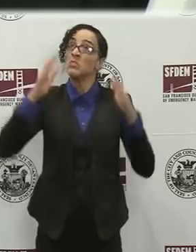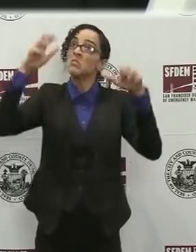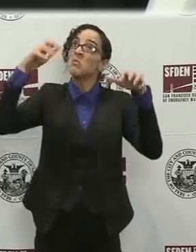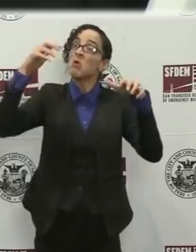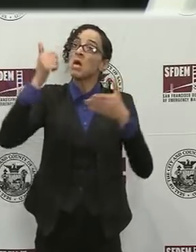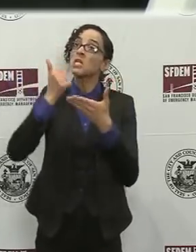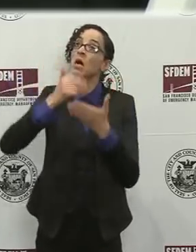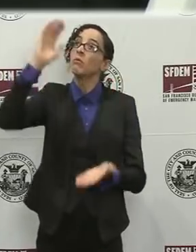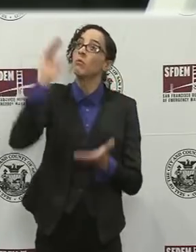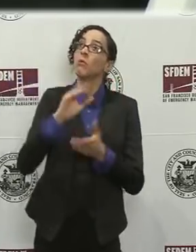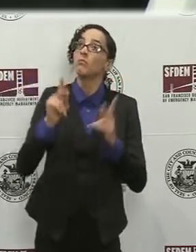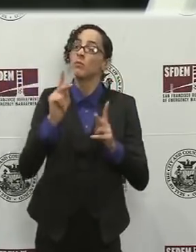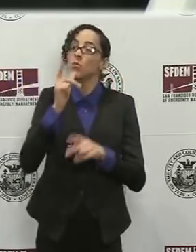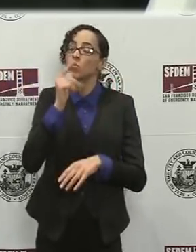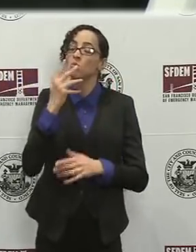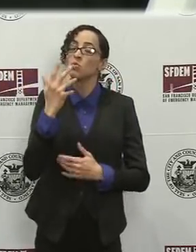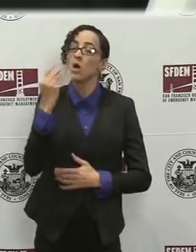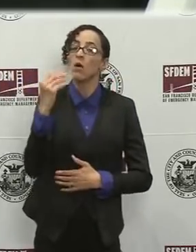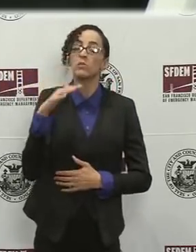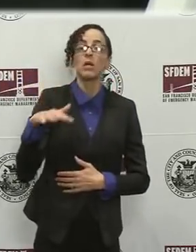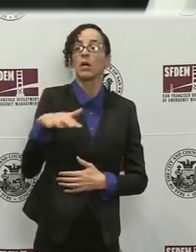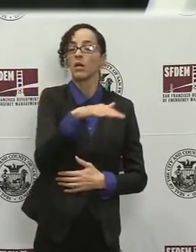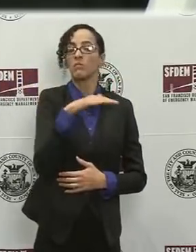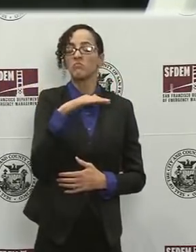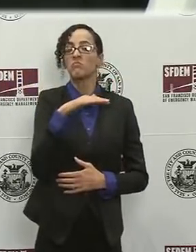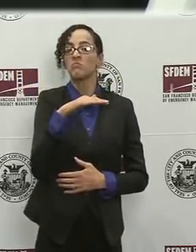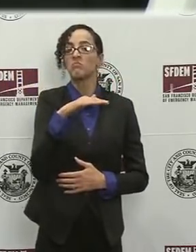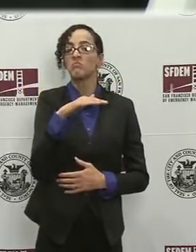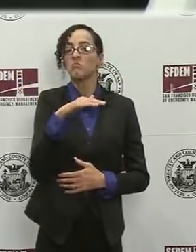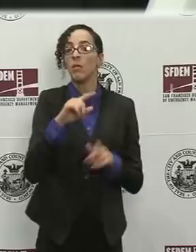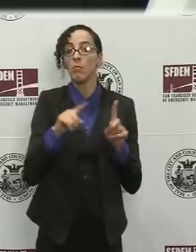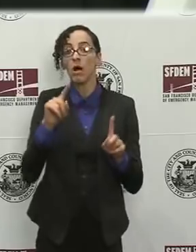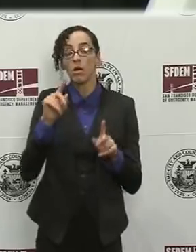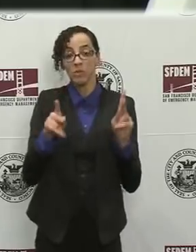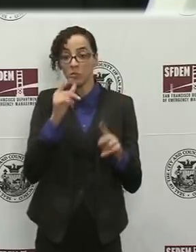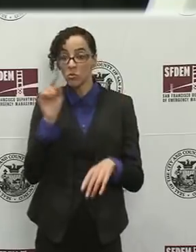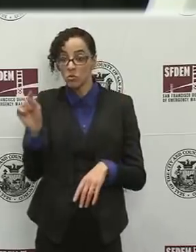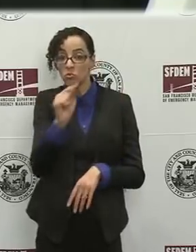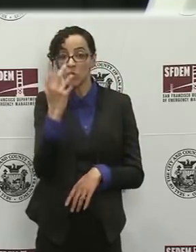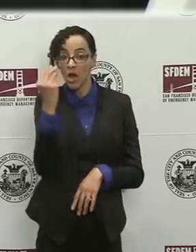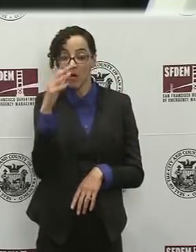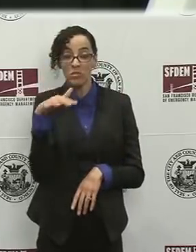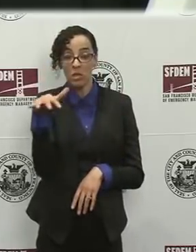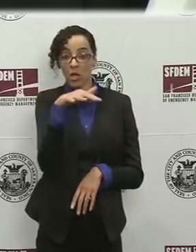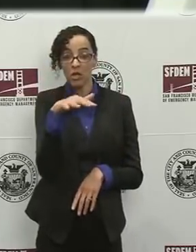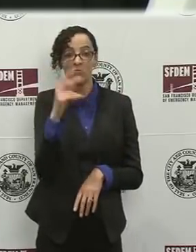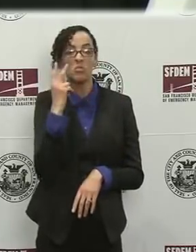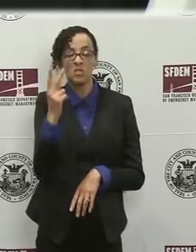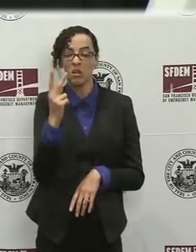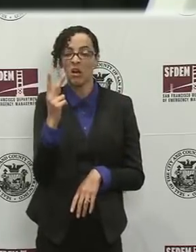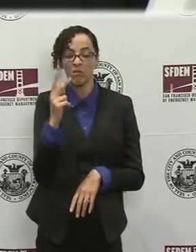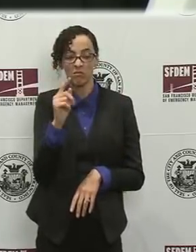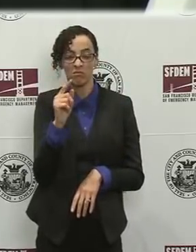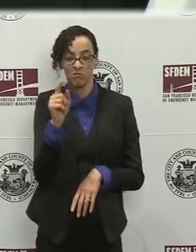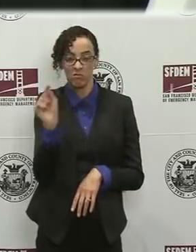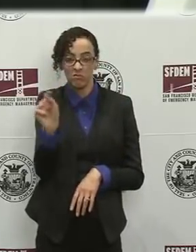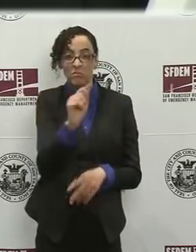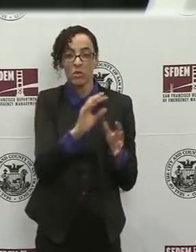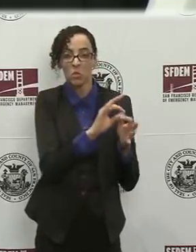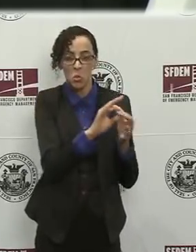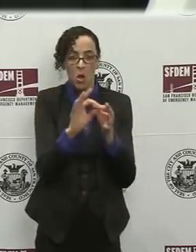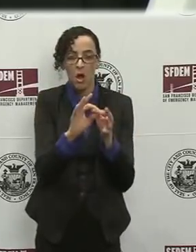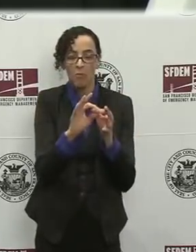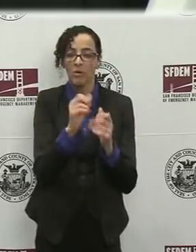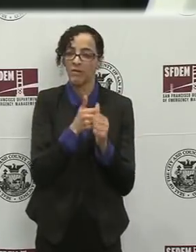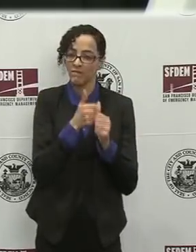been outside. However, those that were, we saw very good cooperation with our public health orders and our social distancing. Our crowds